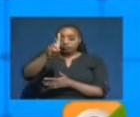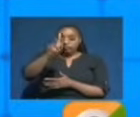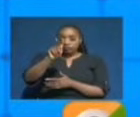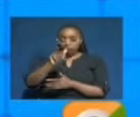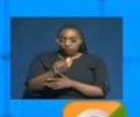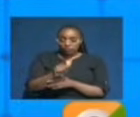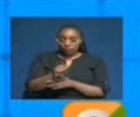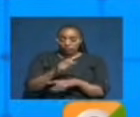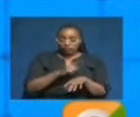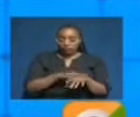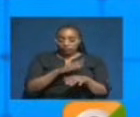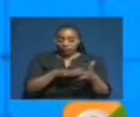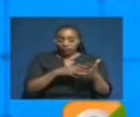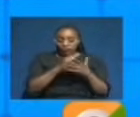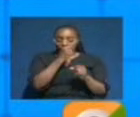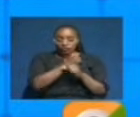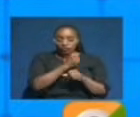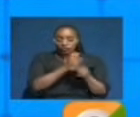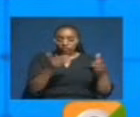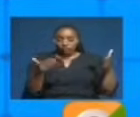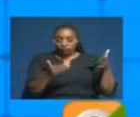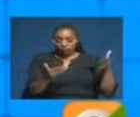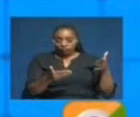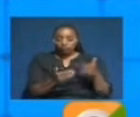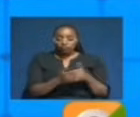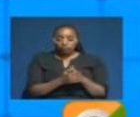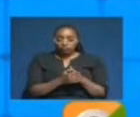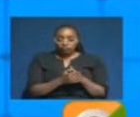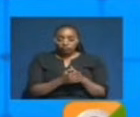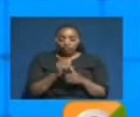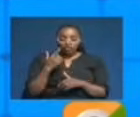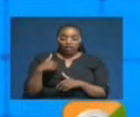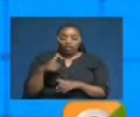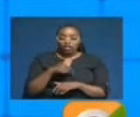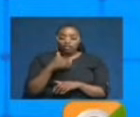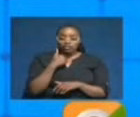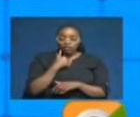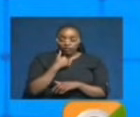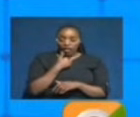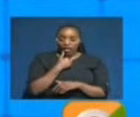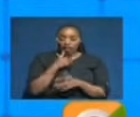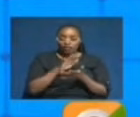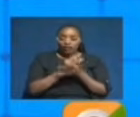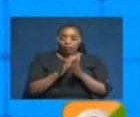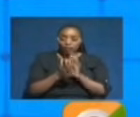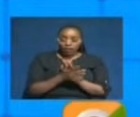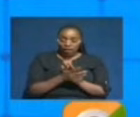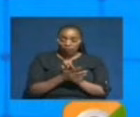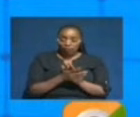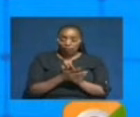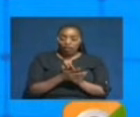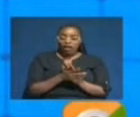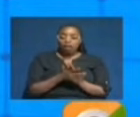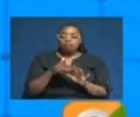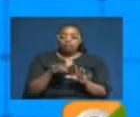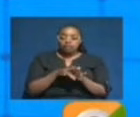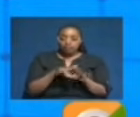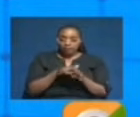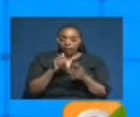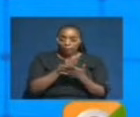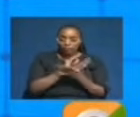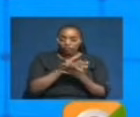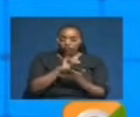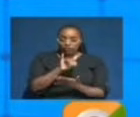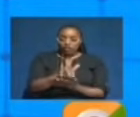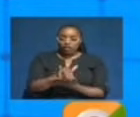particularly in this framework. Okay? We have become partners. Okay? They are